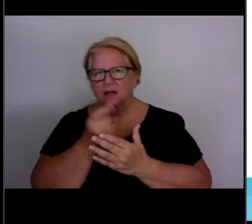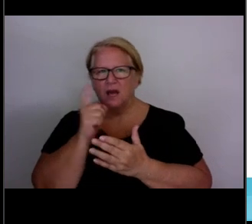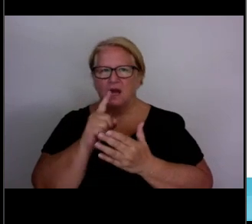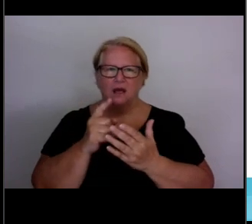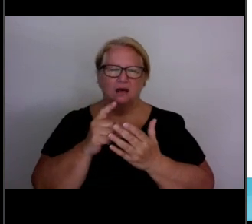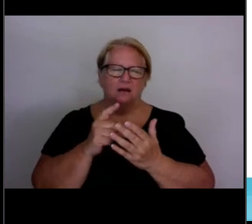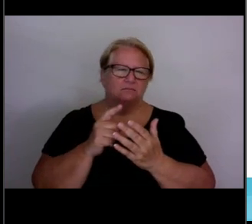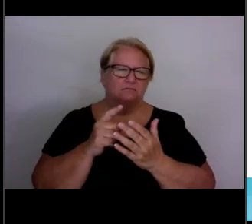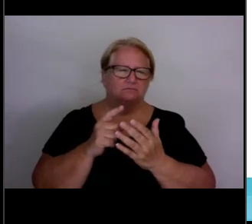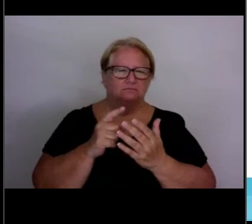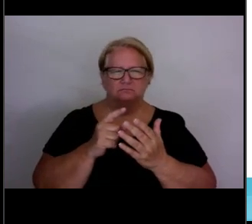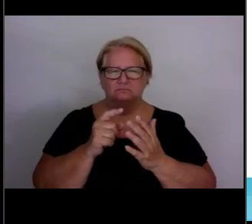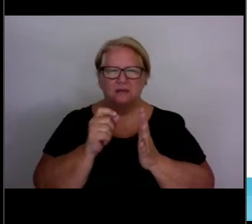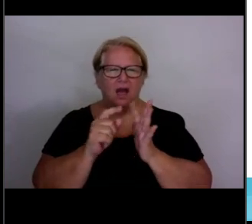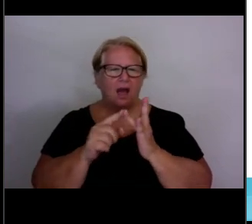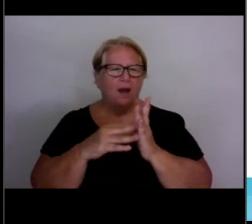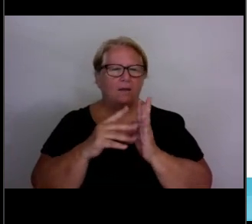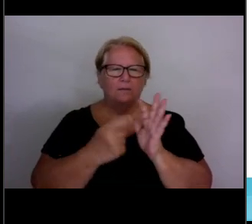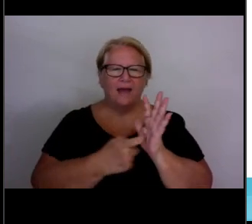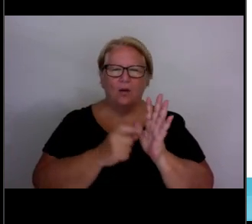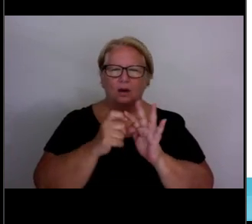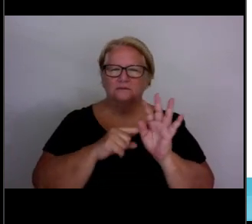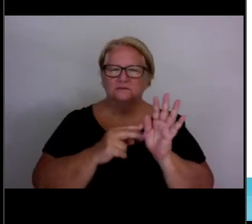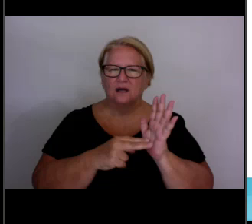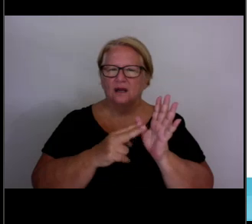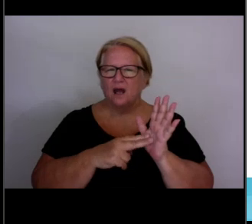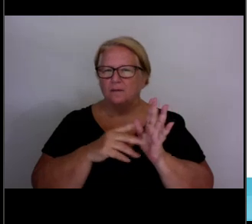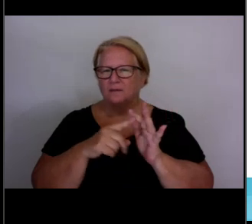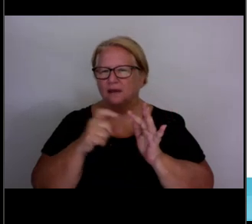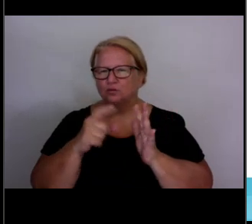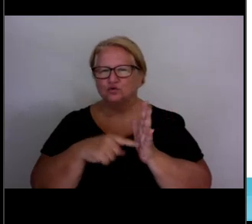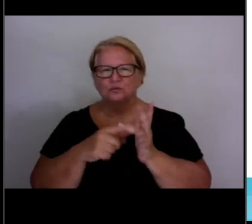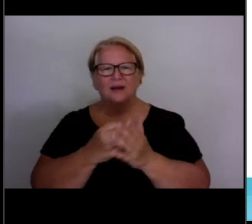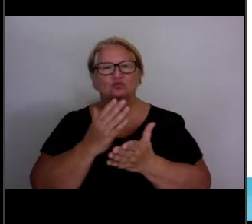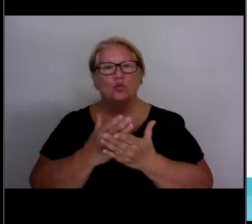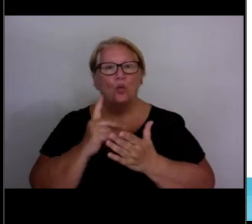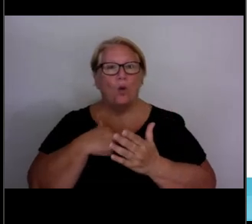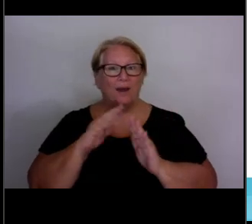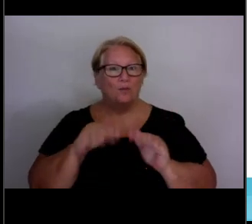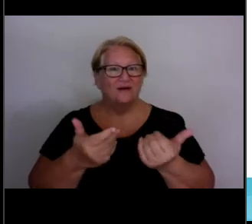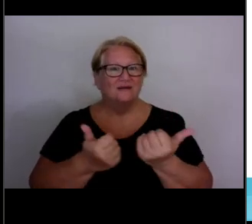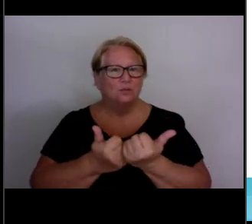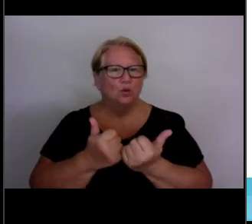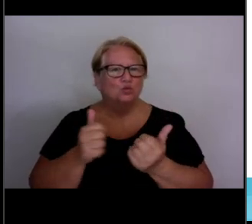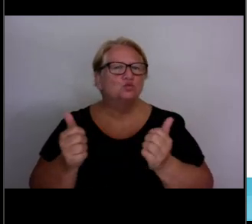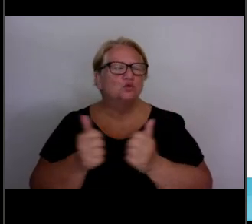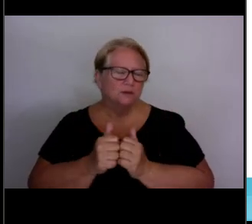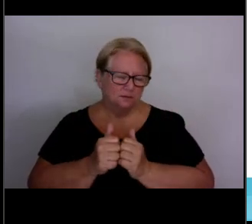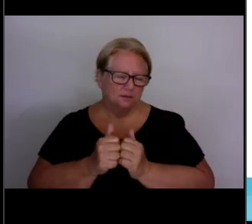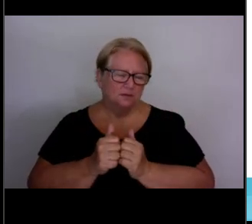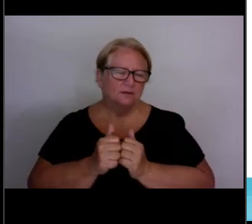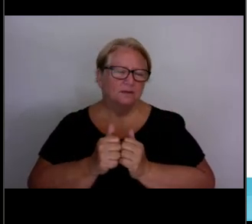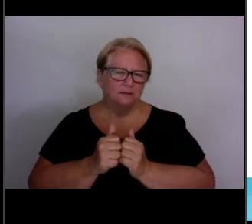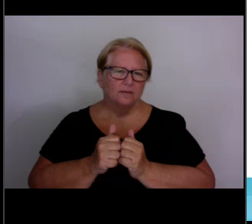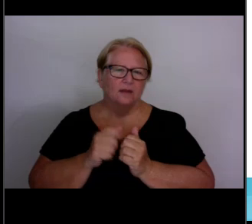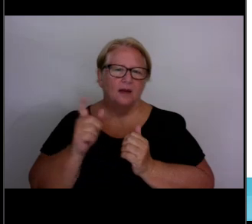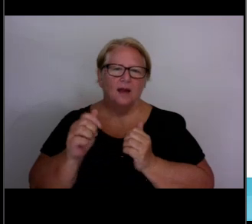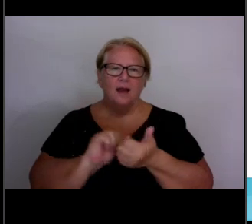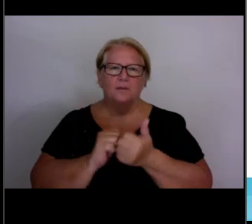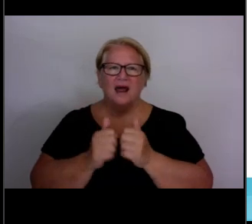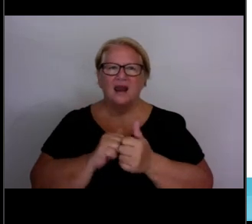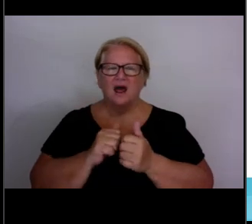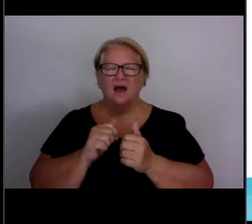dynamics and all of those things about whether our process is going to be suitable. But so more commonly than intimate partner violence, we get mainly harm